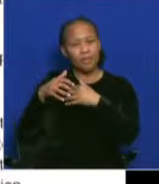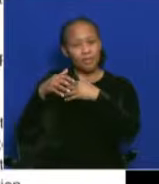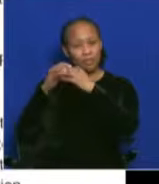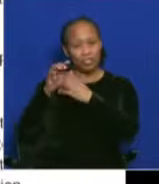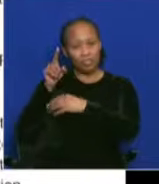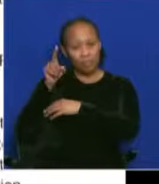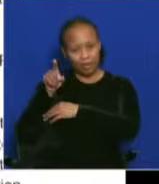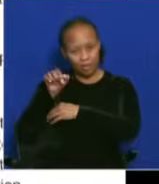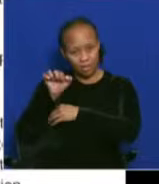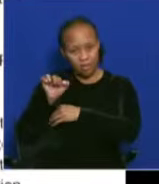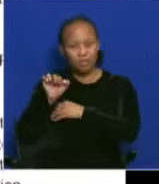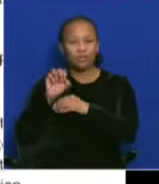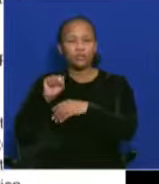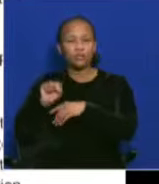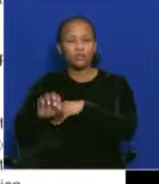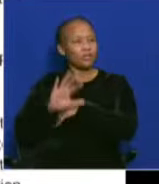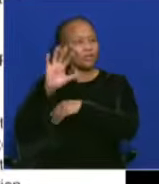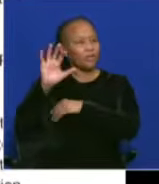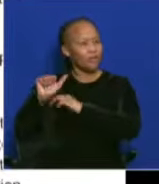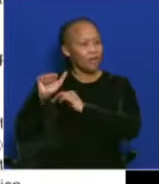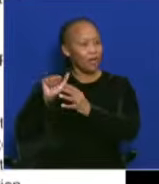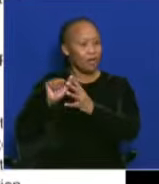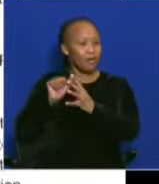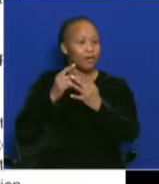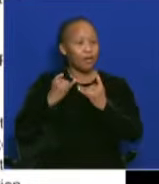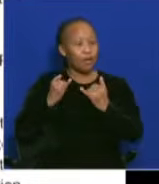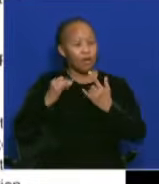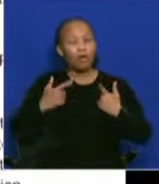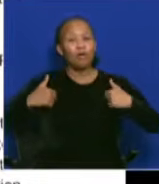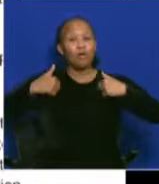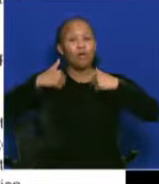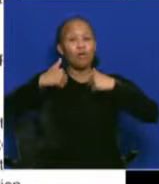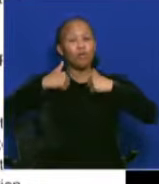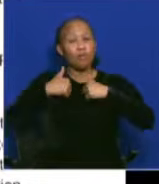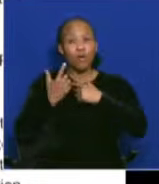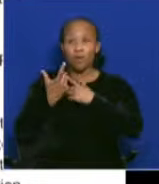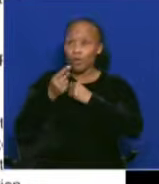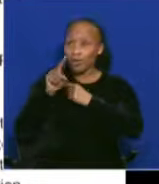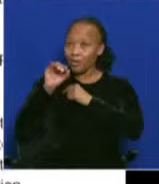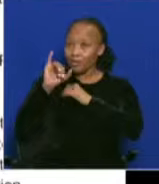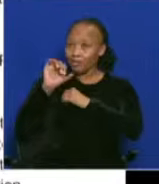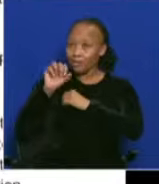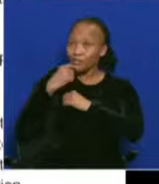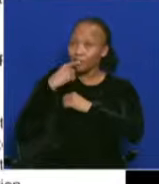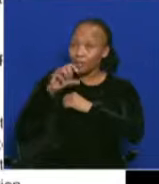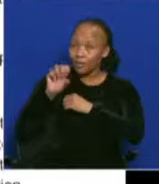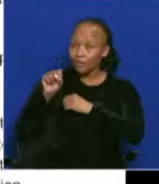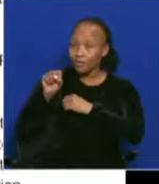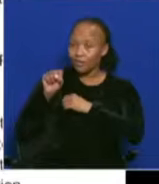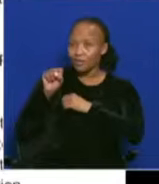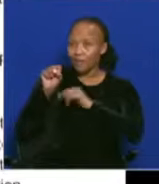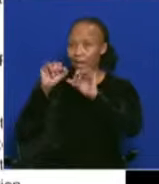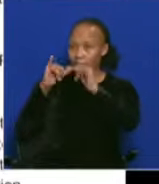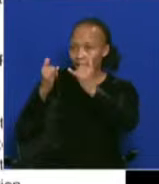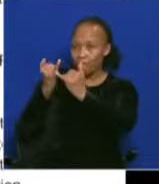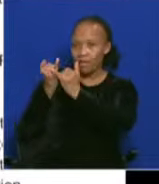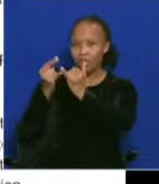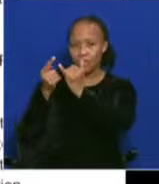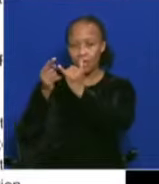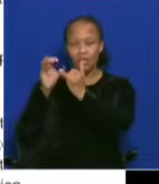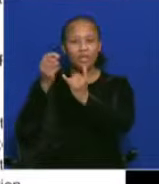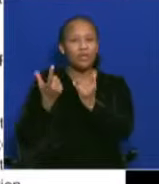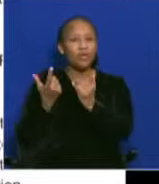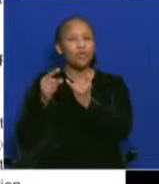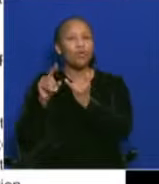tax disputes cannot properly be equated with criminal conduct. The Tax Administration Act creates mechanisms through which taxpayers and SARS